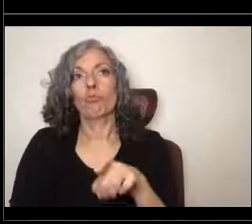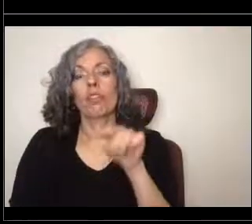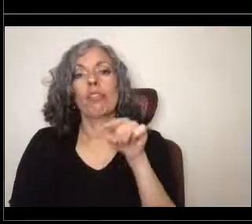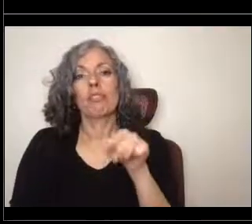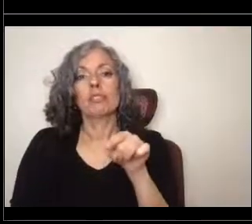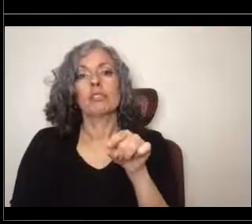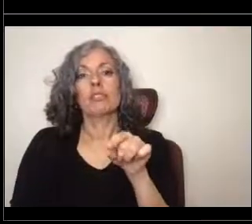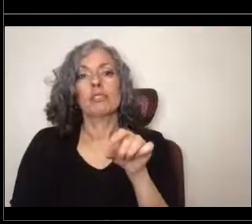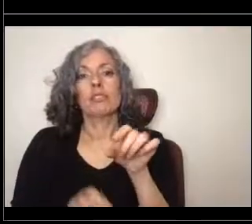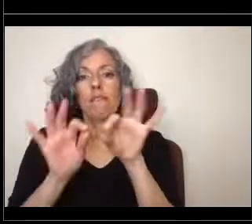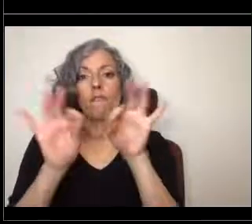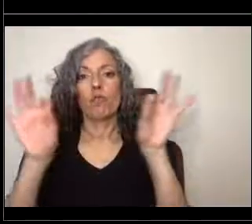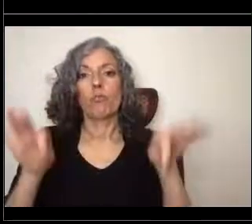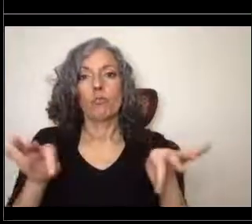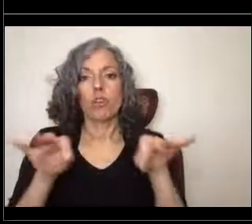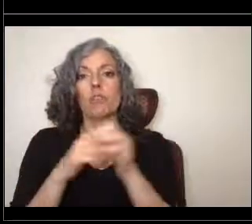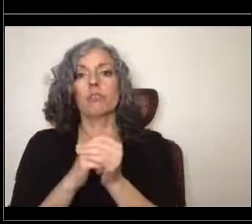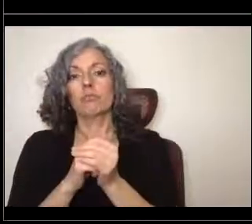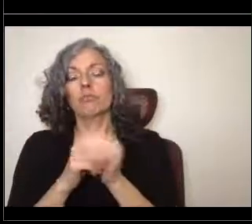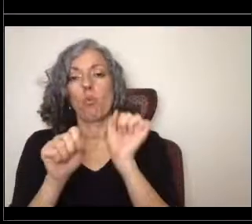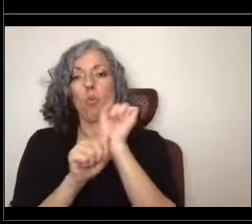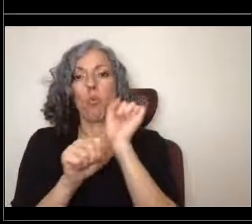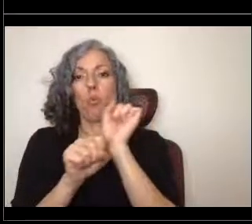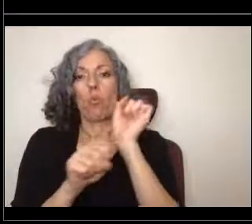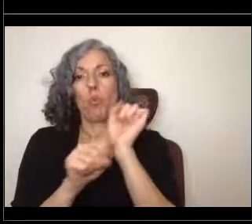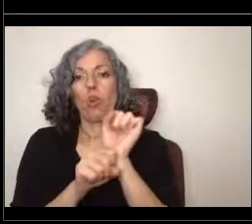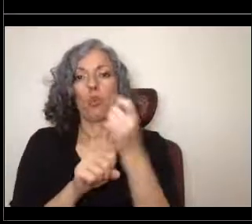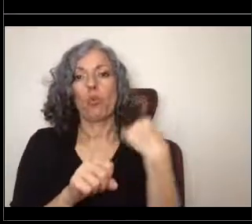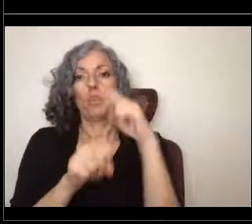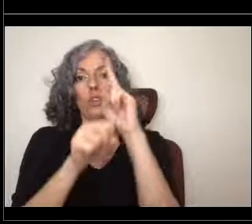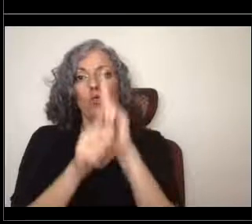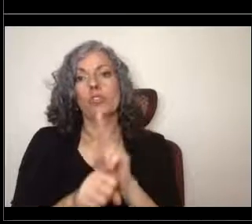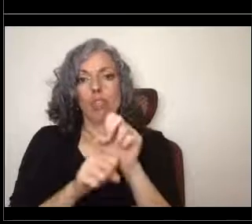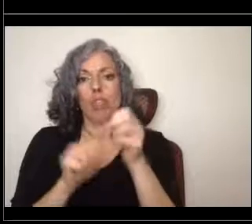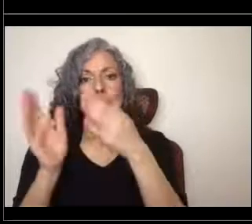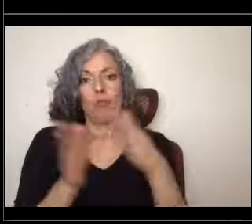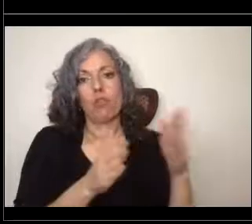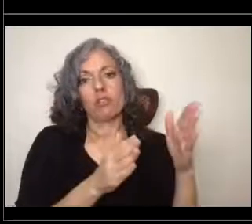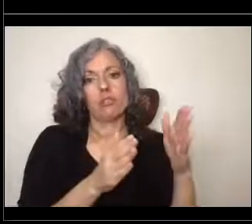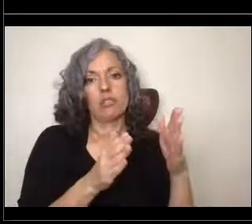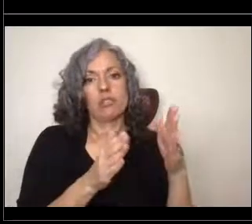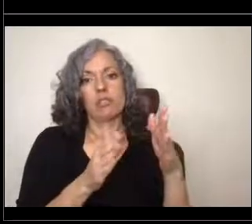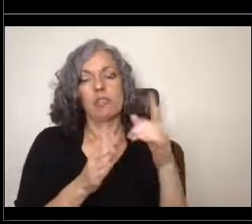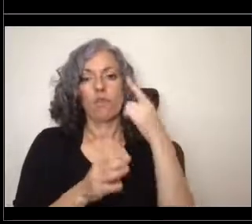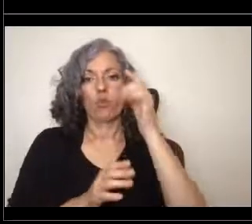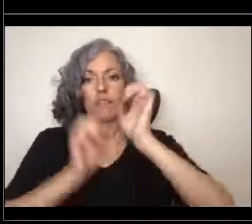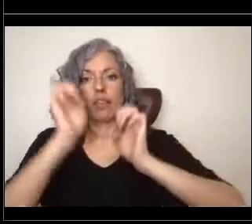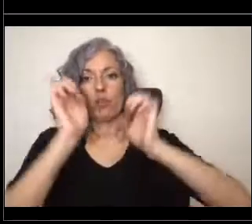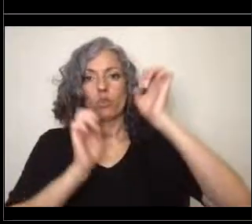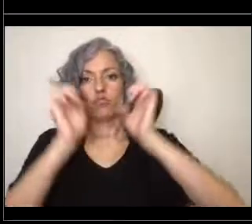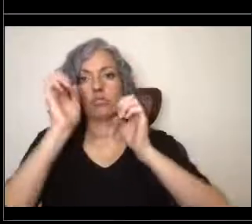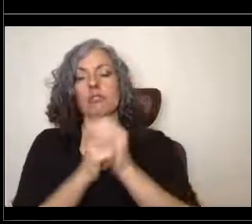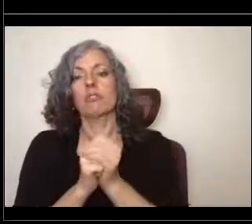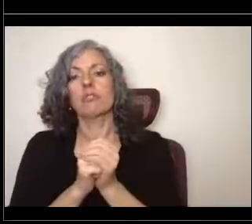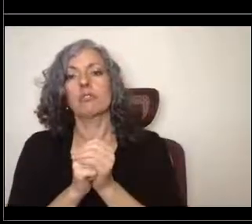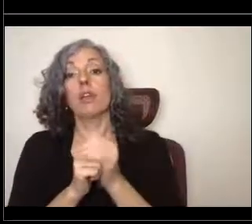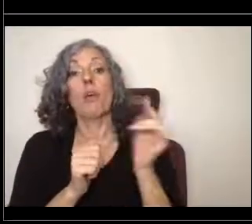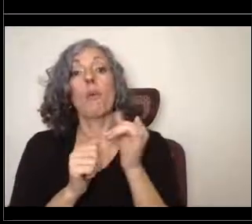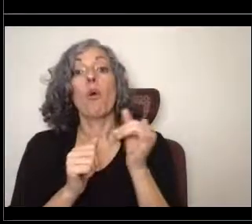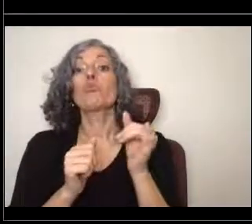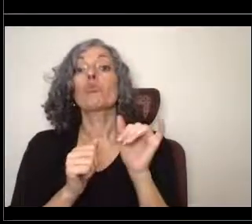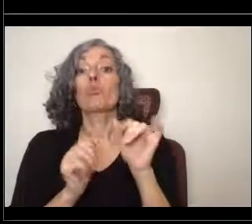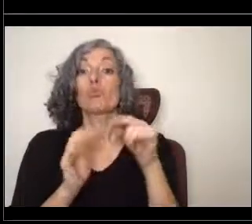are, you know, utilizing this process to do evaluations, but also sort of at a deeper level, you